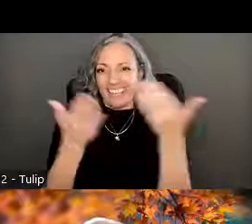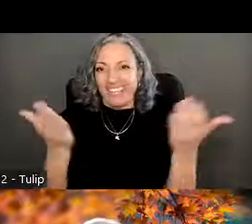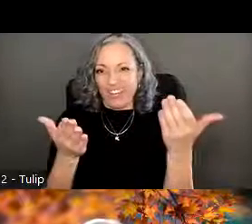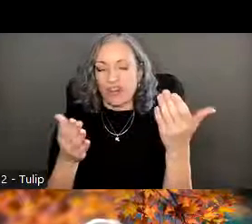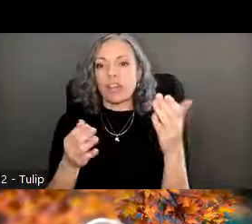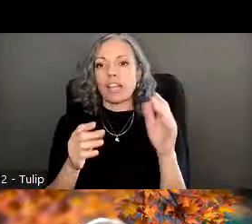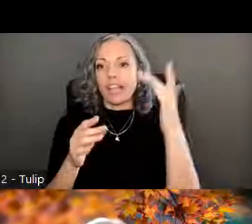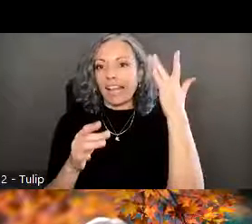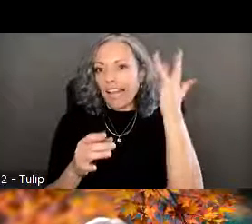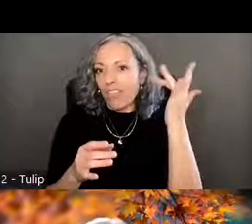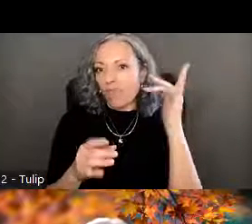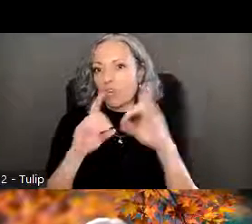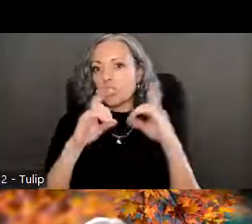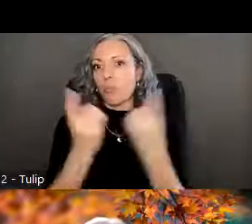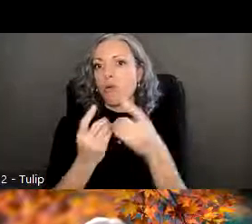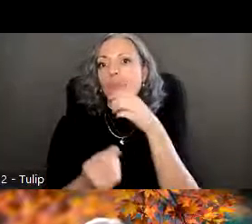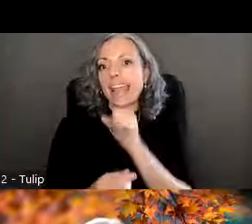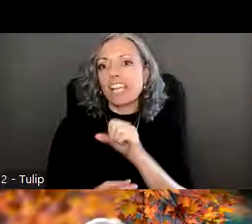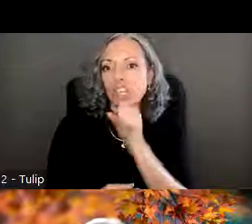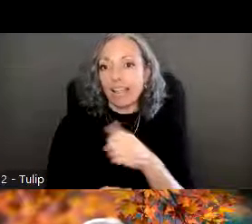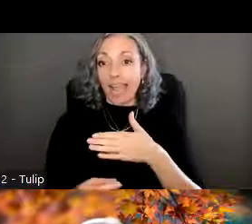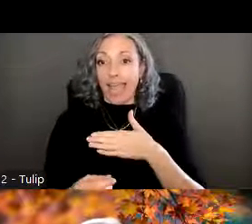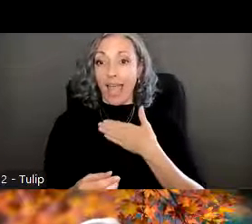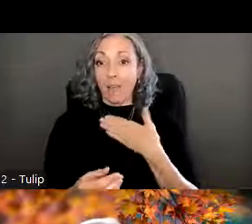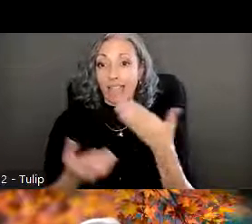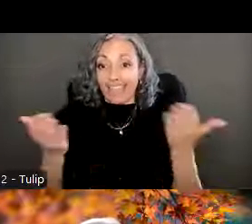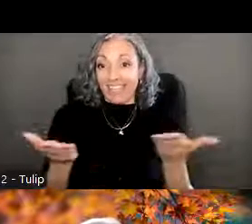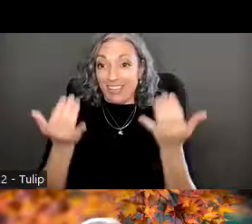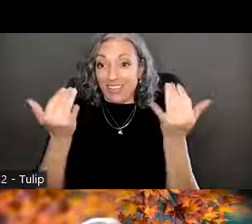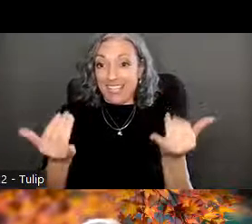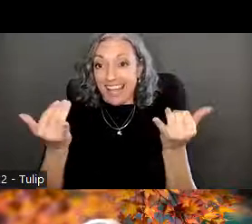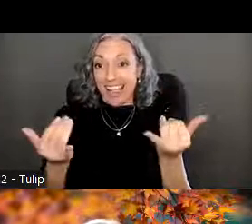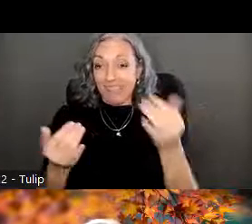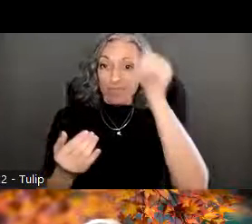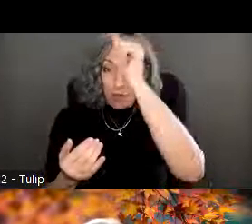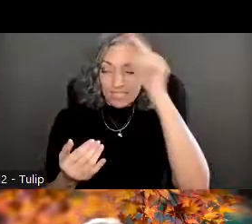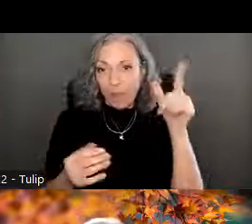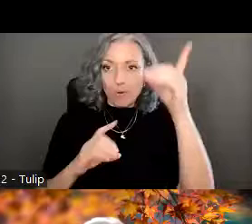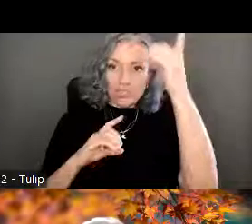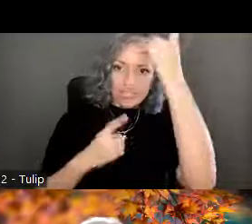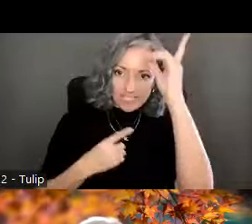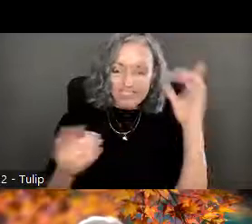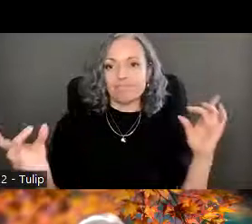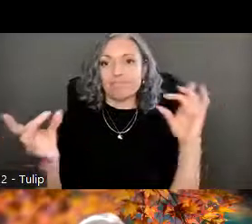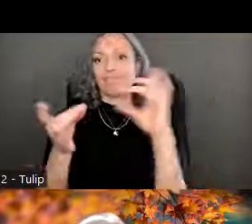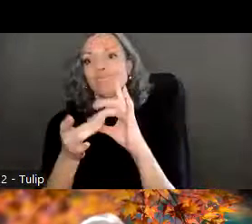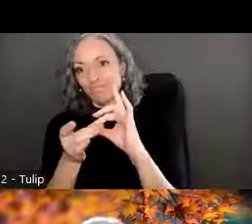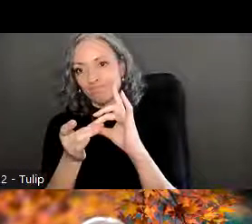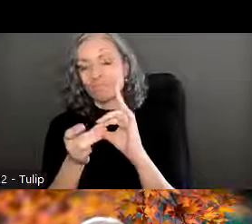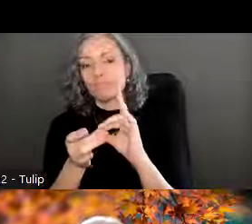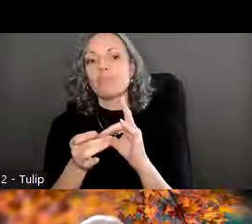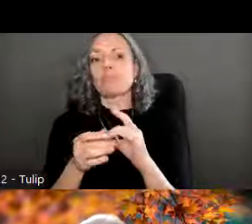Aging. Happy to be with you today here for the Alzheimer's Disease and Related Disorder Advisory